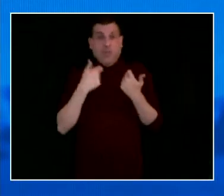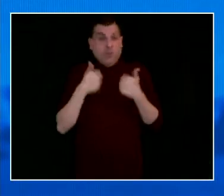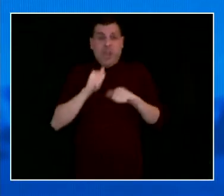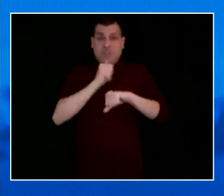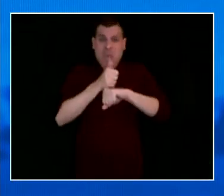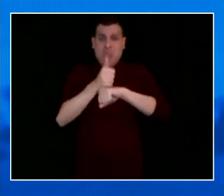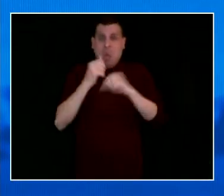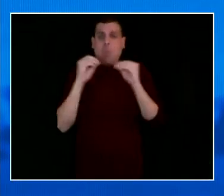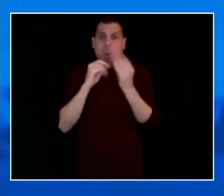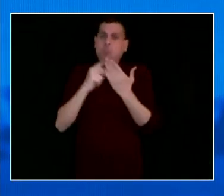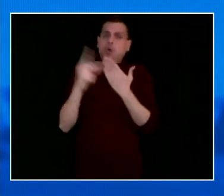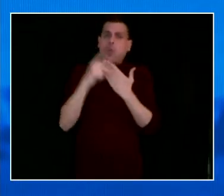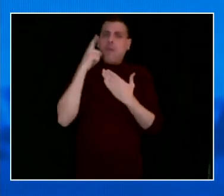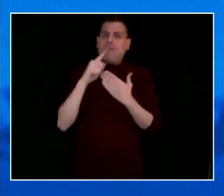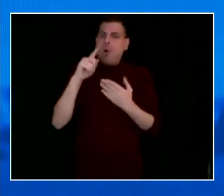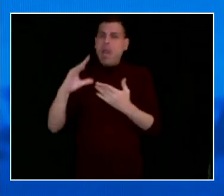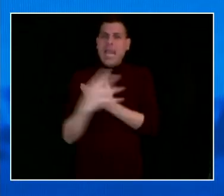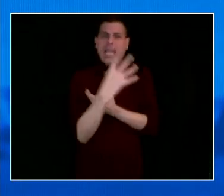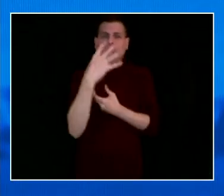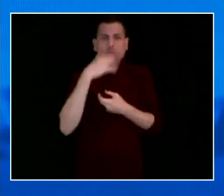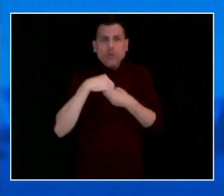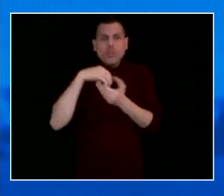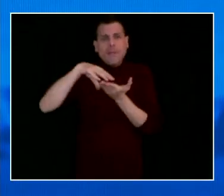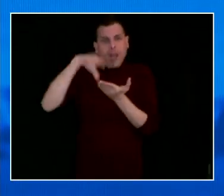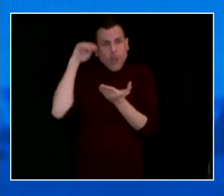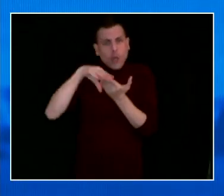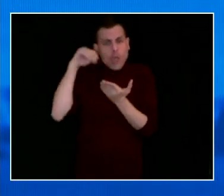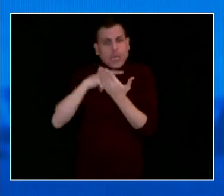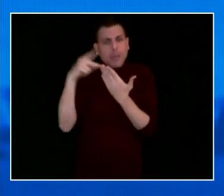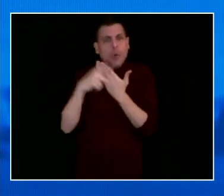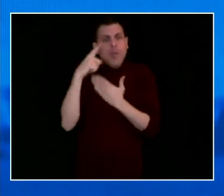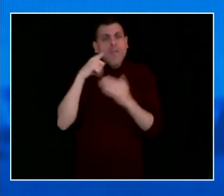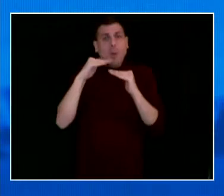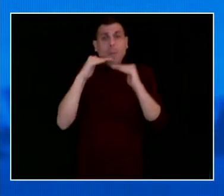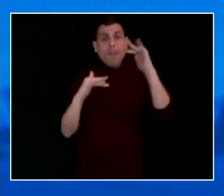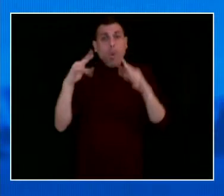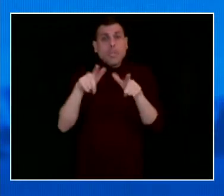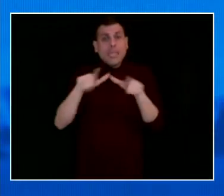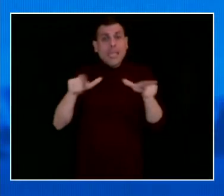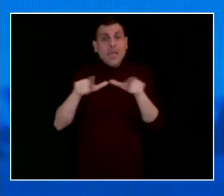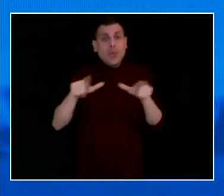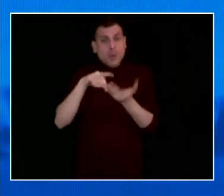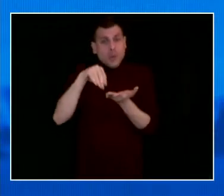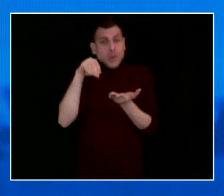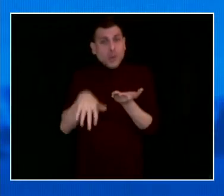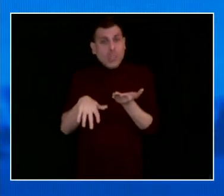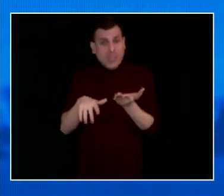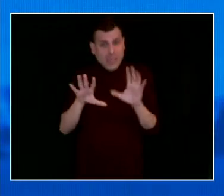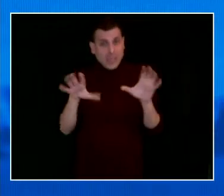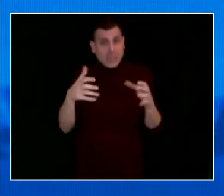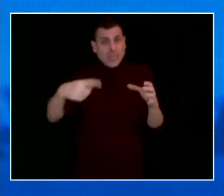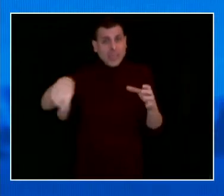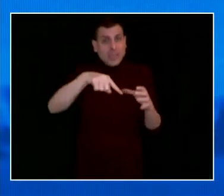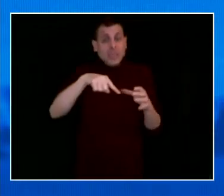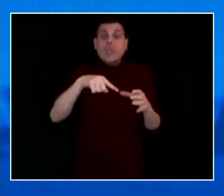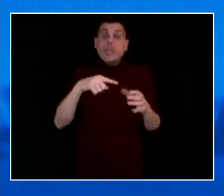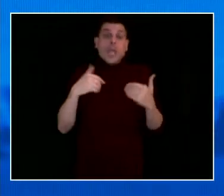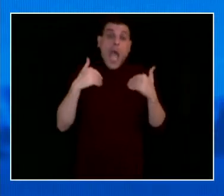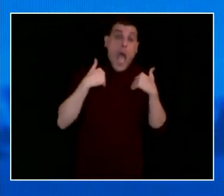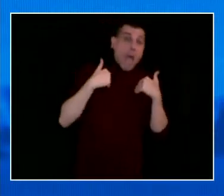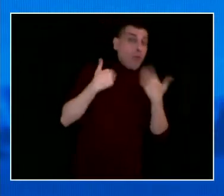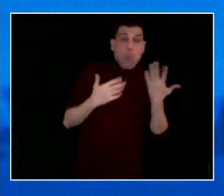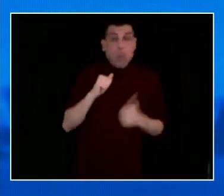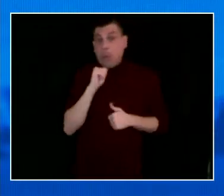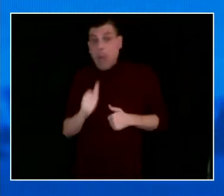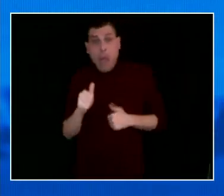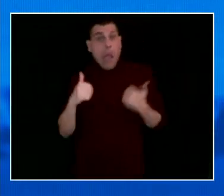and Accessible Learning to support our multilingual students with disabilities and other young